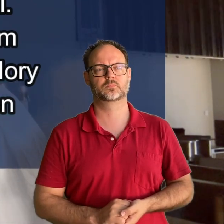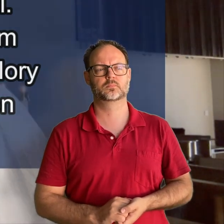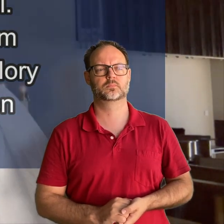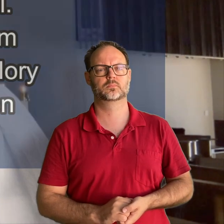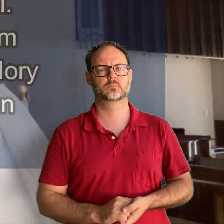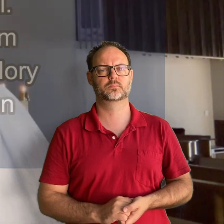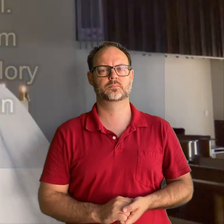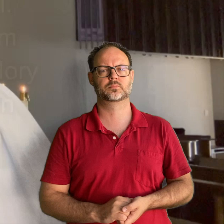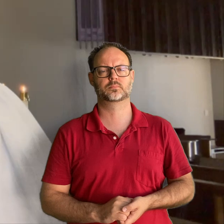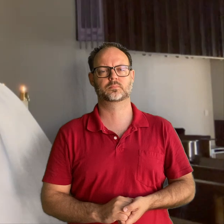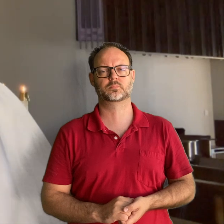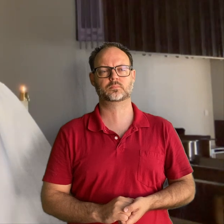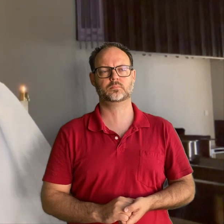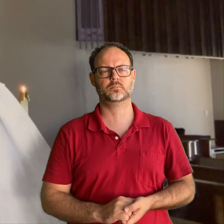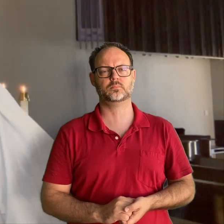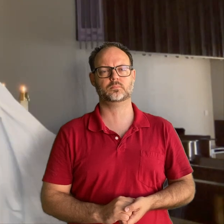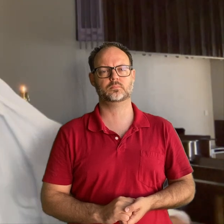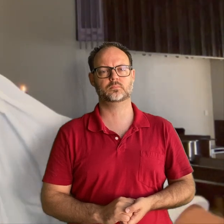Amen.